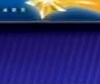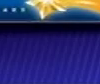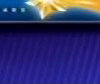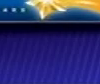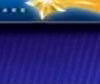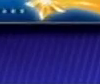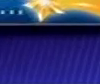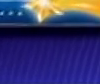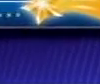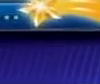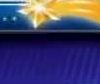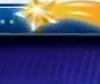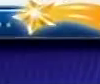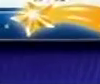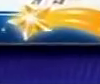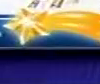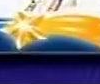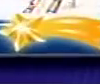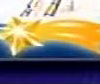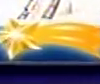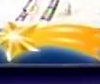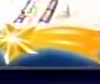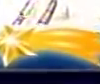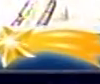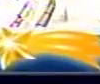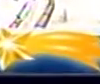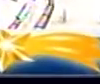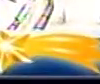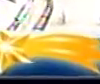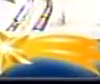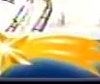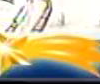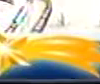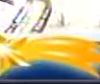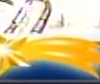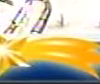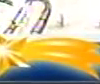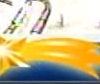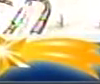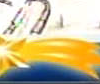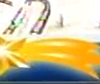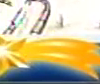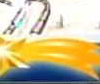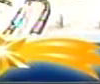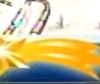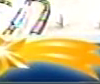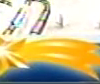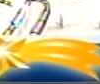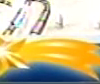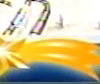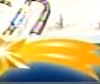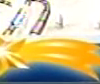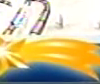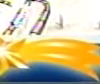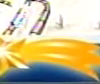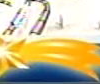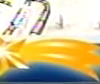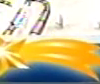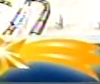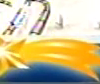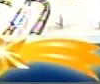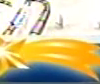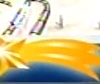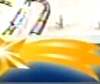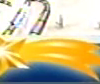kind of worldliness and evil. Some children, they go into internet. They are not searching